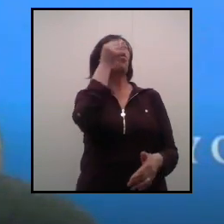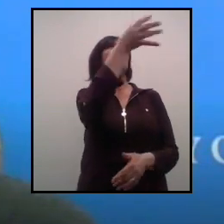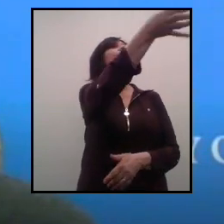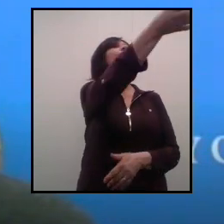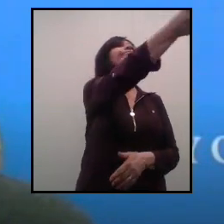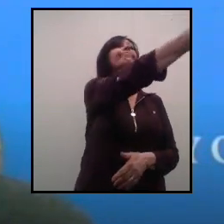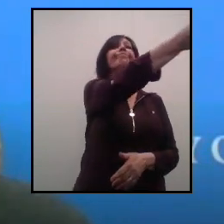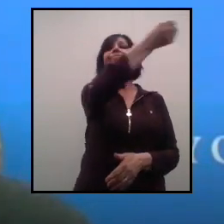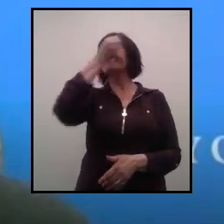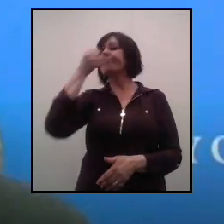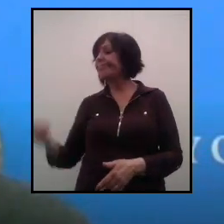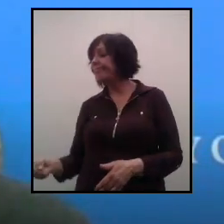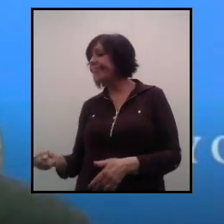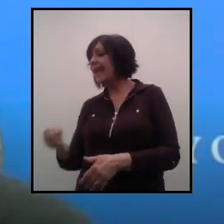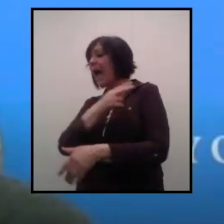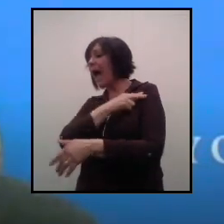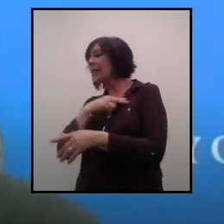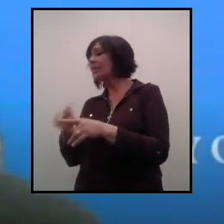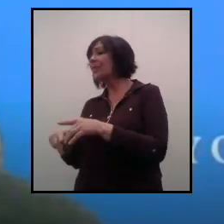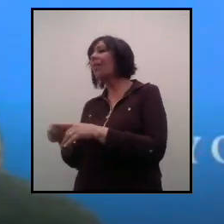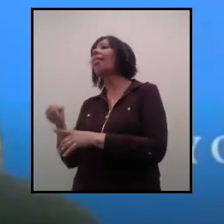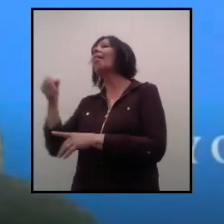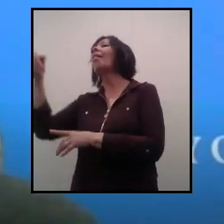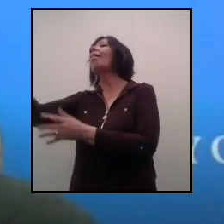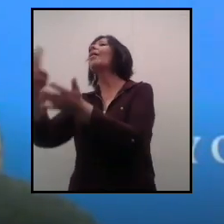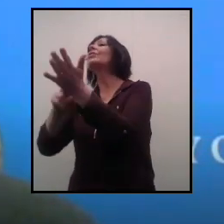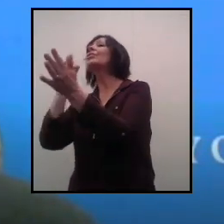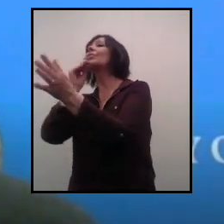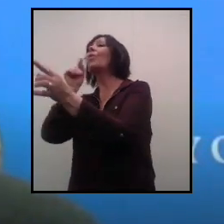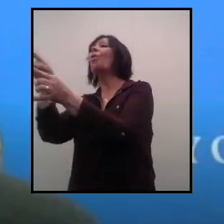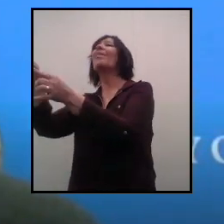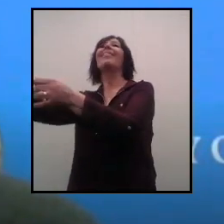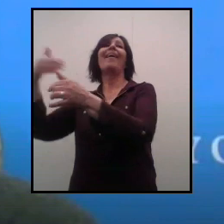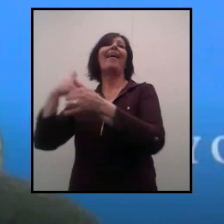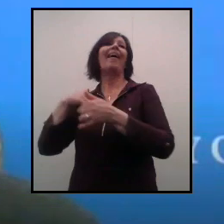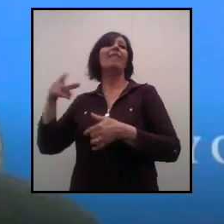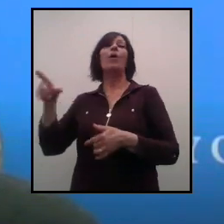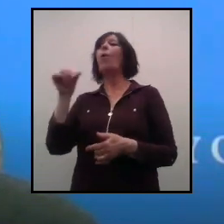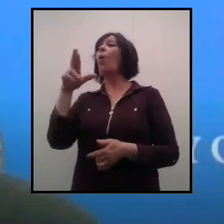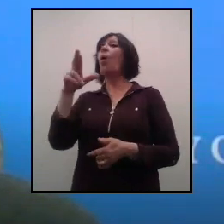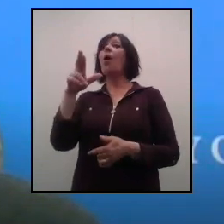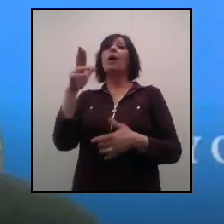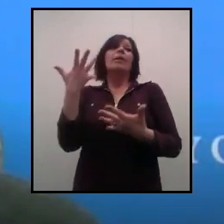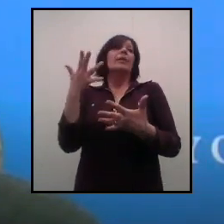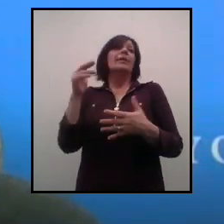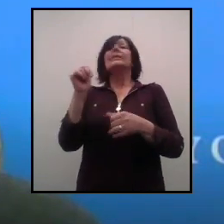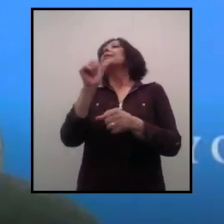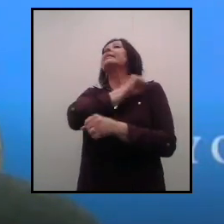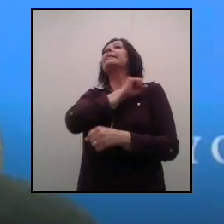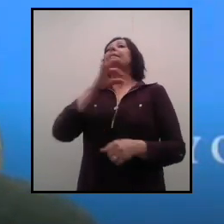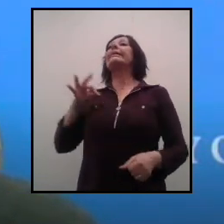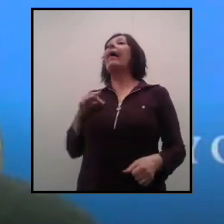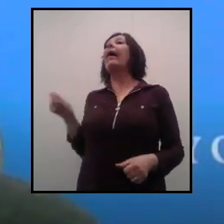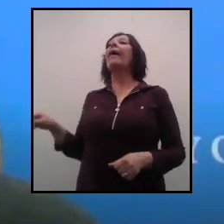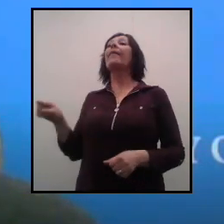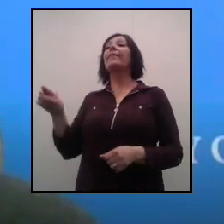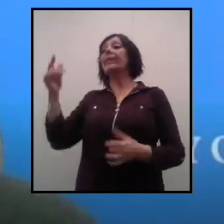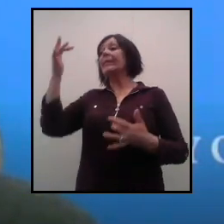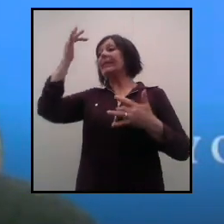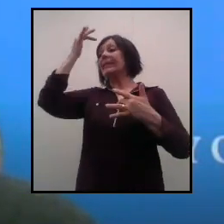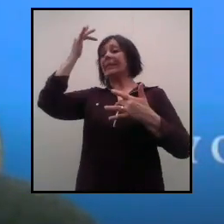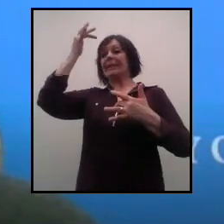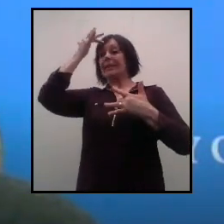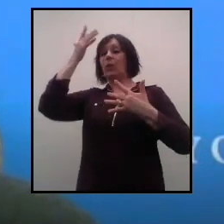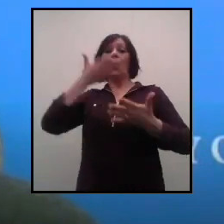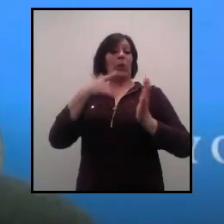COVID-19 positive, or as sometimes is the case, it's an employee who's asymptomatic, and then the goal is to not only test